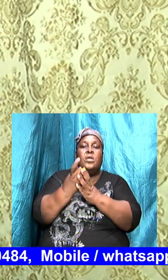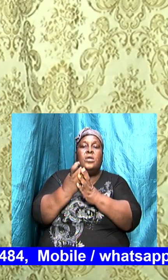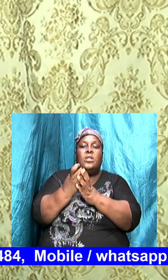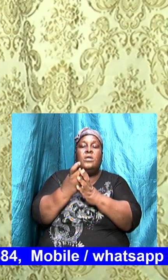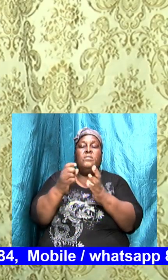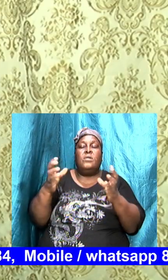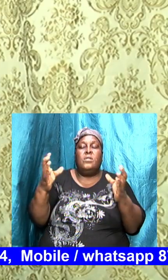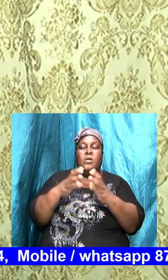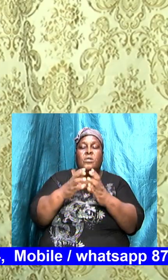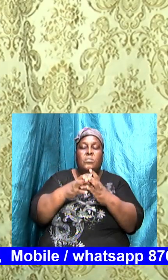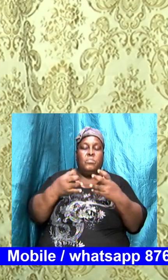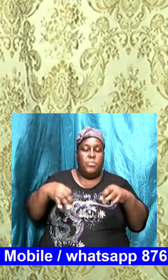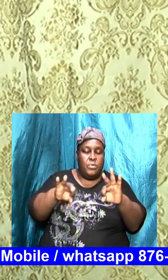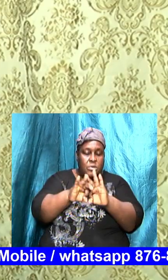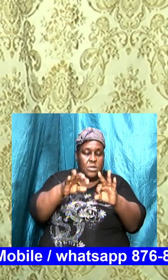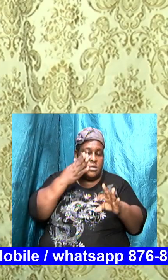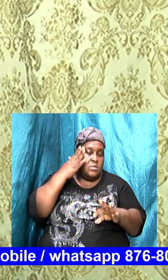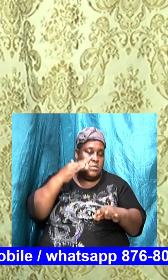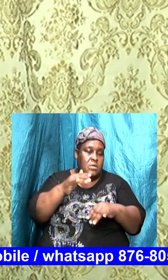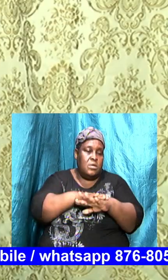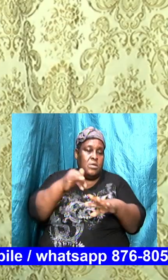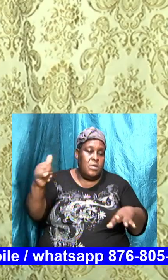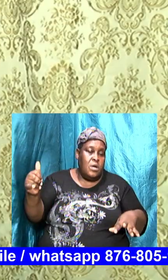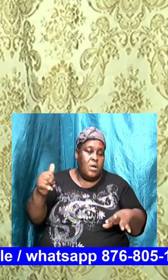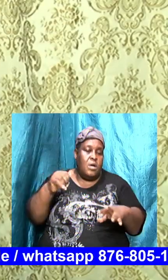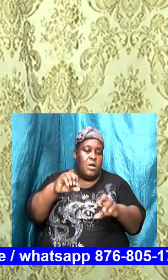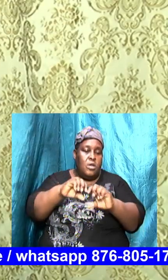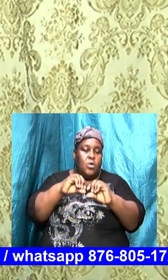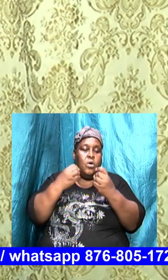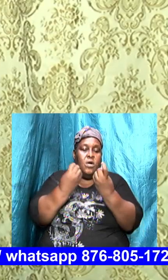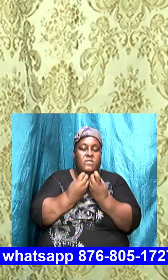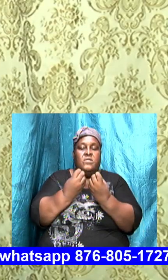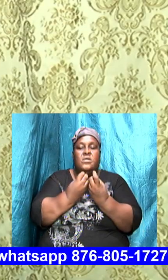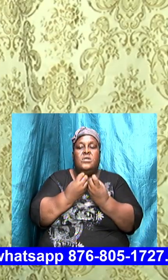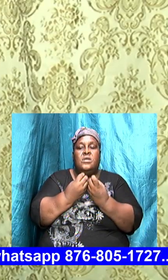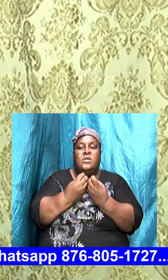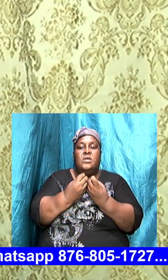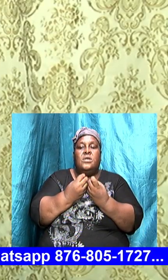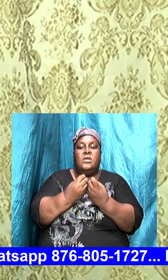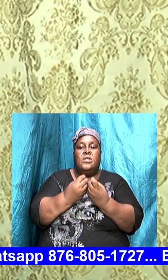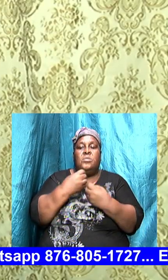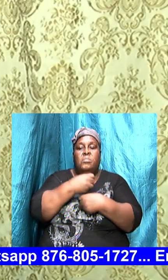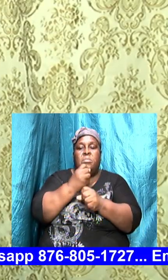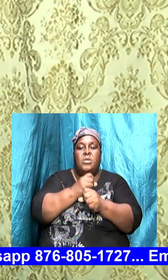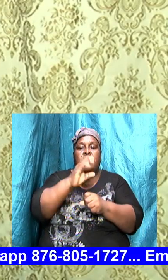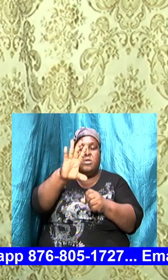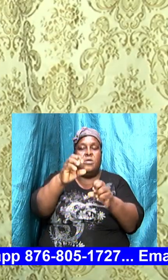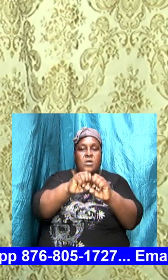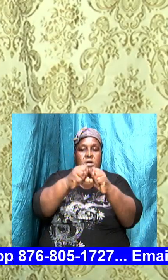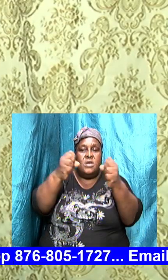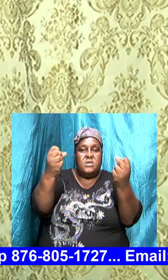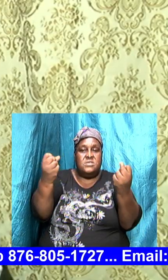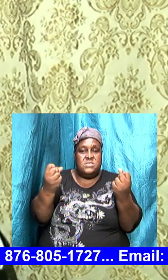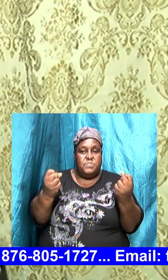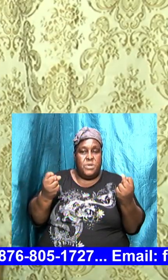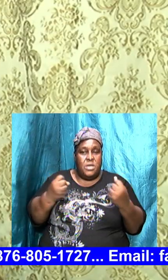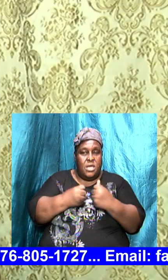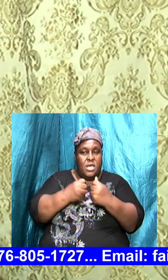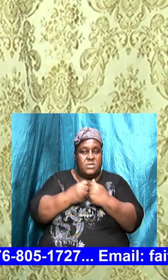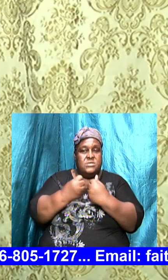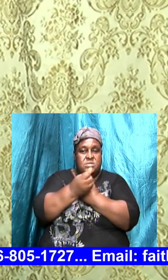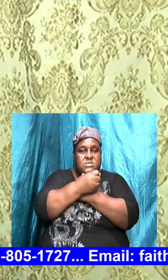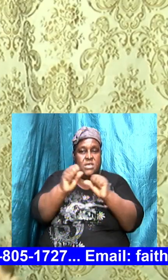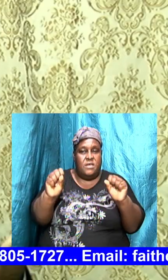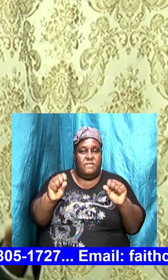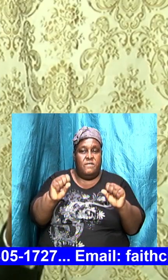God, is to call in and secure your space on a first come, first